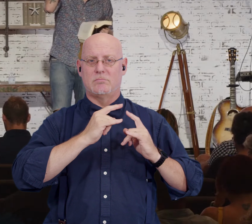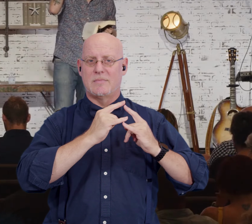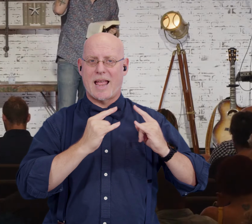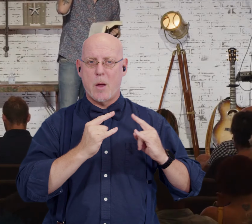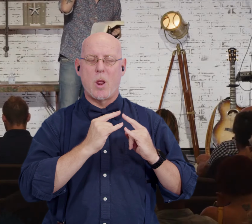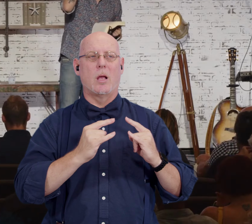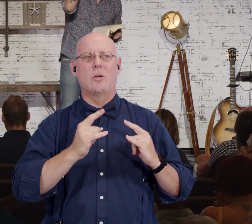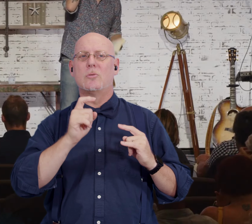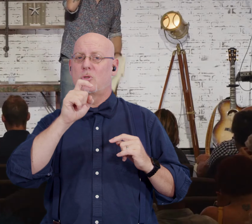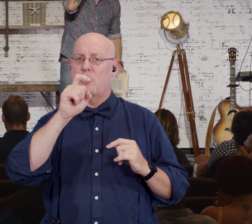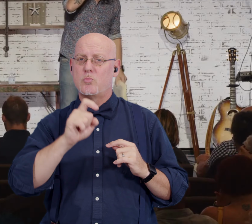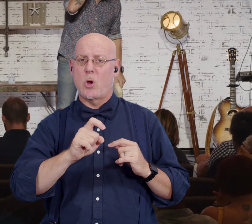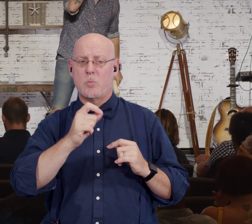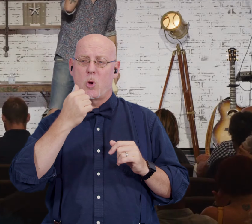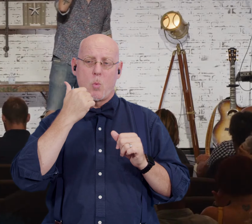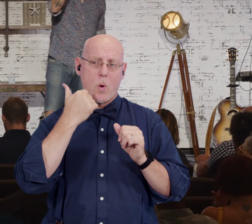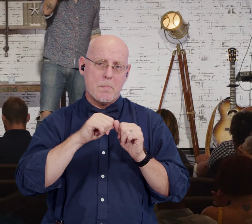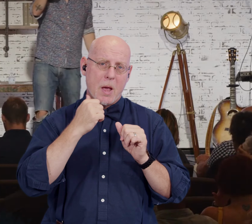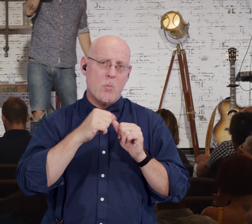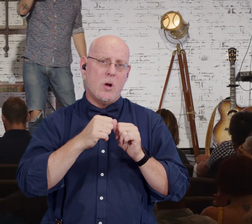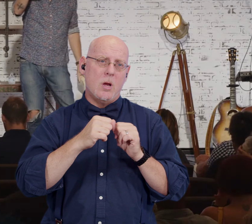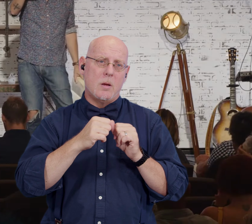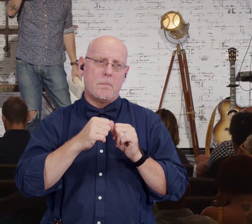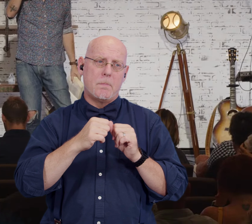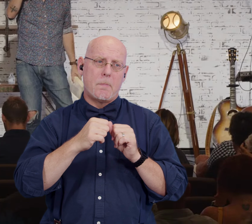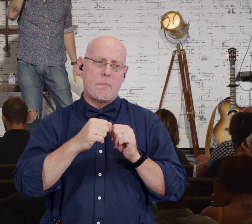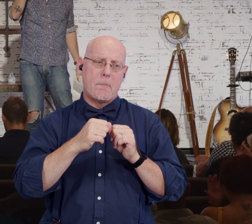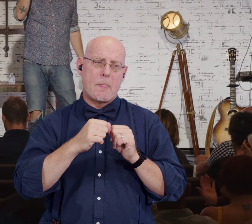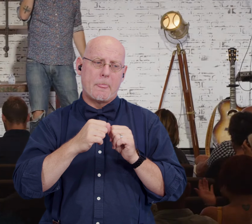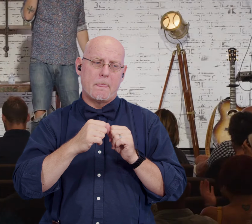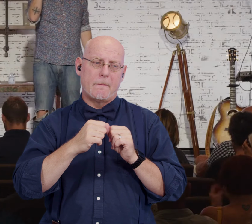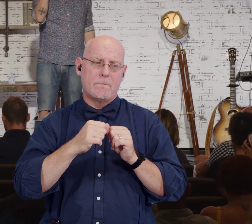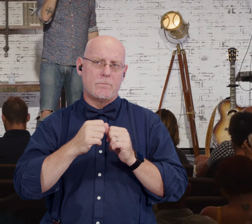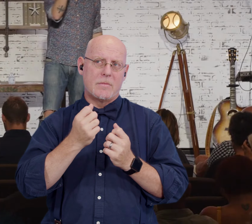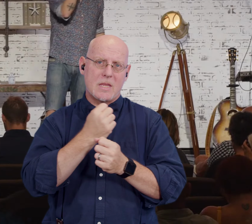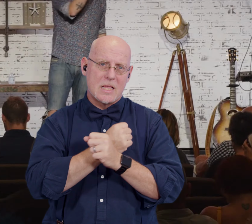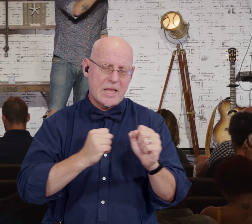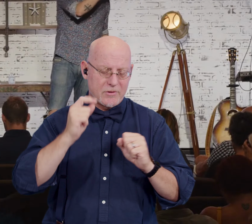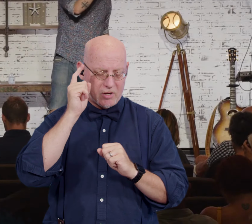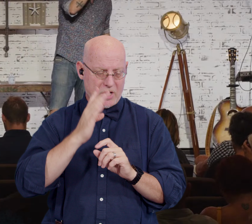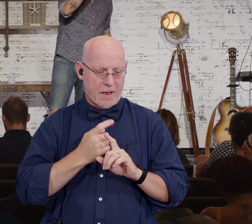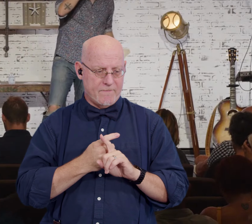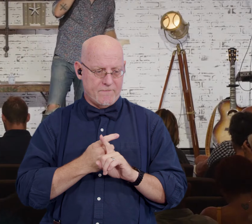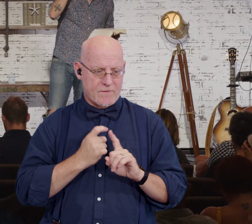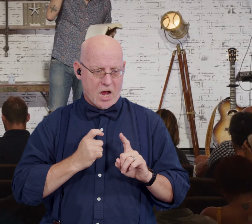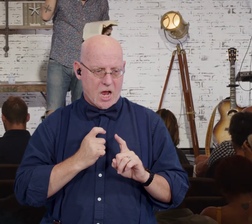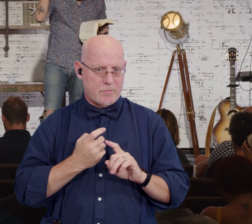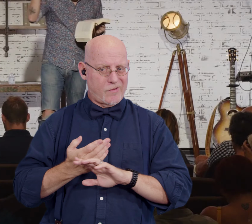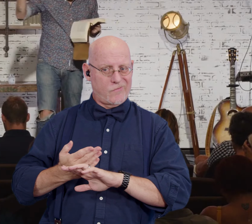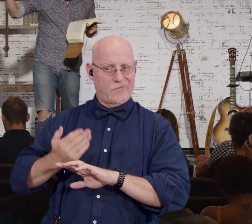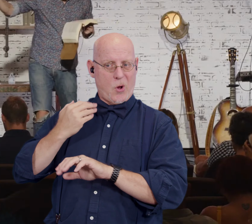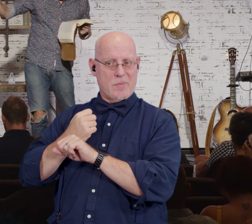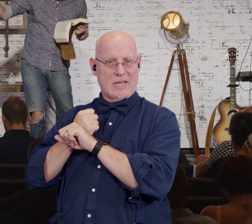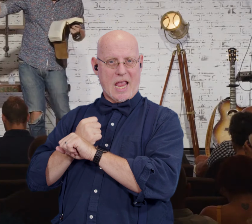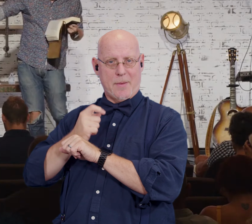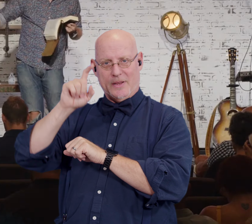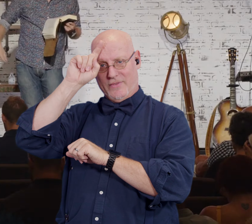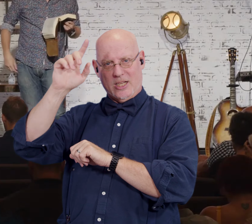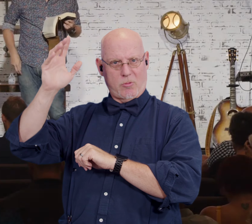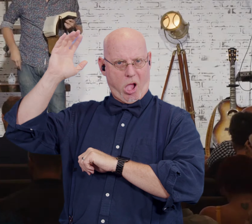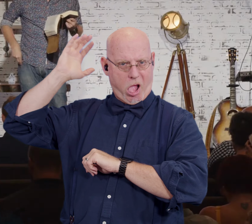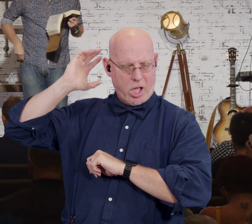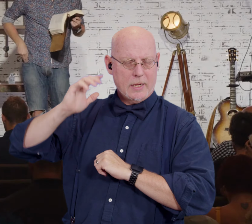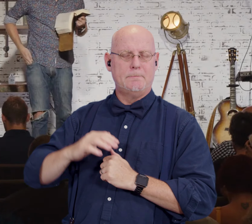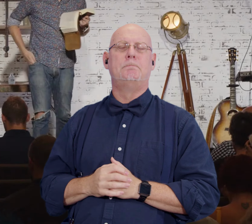people are supposed to be remembering the deliverance of God from their former captivity in